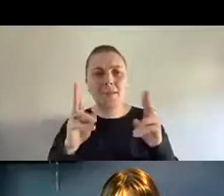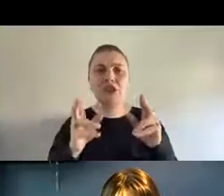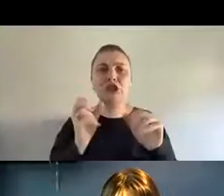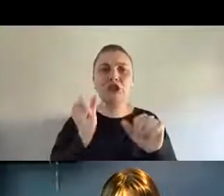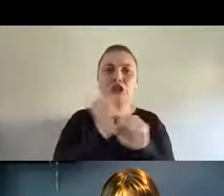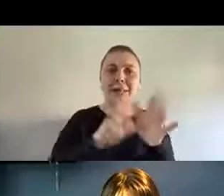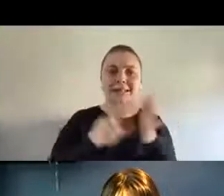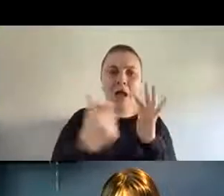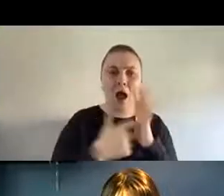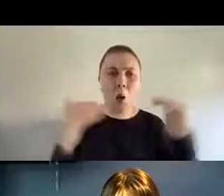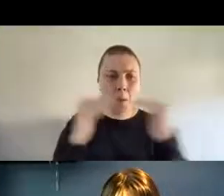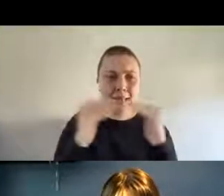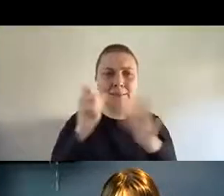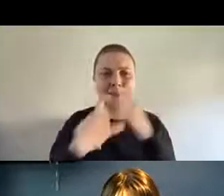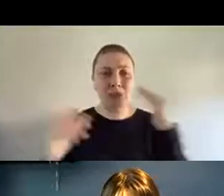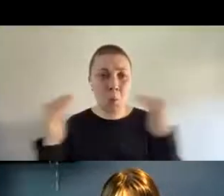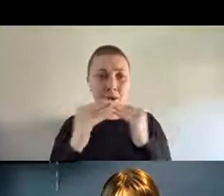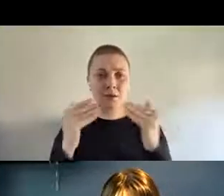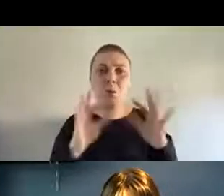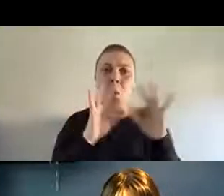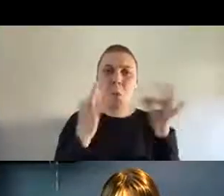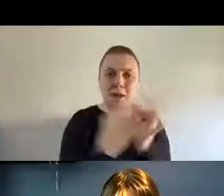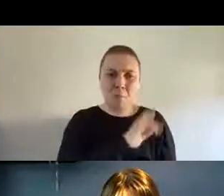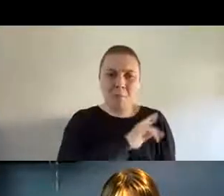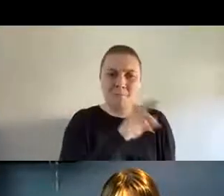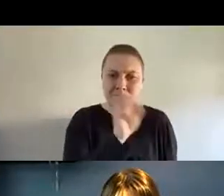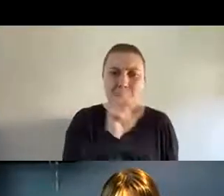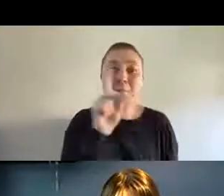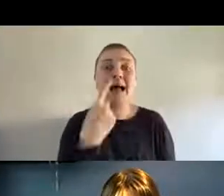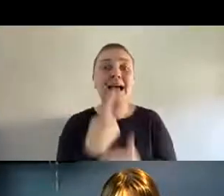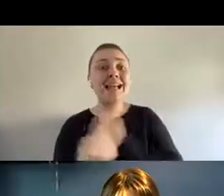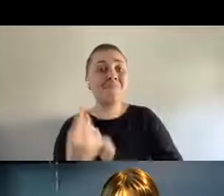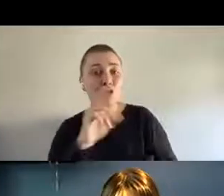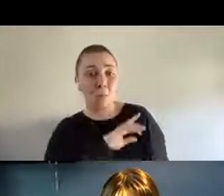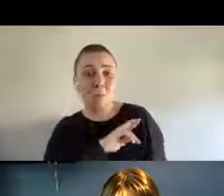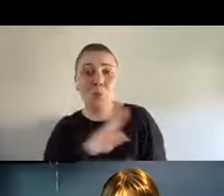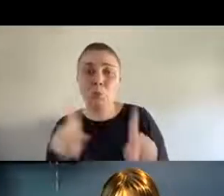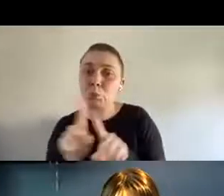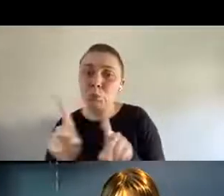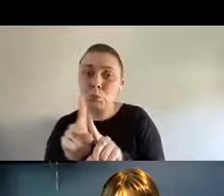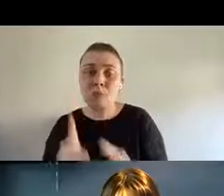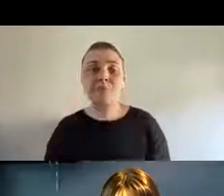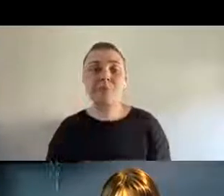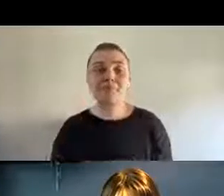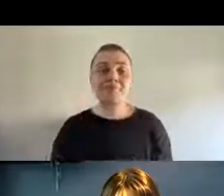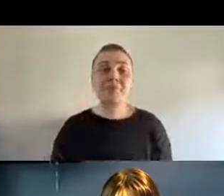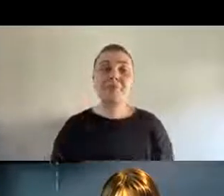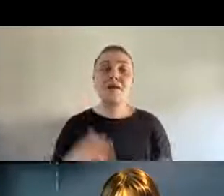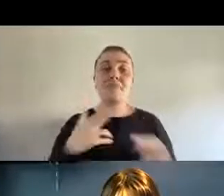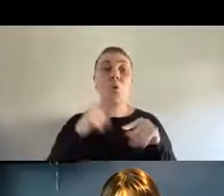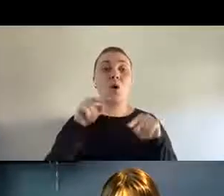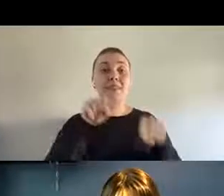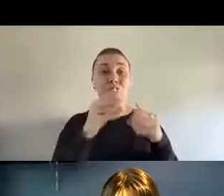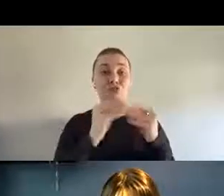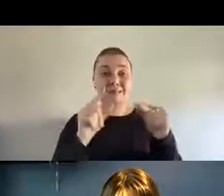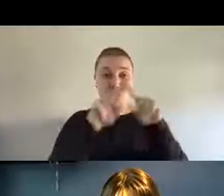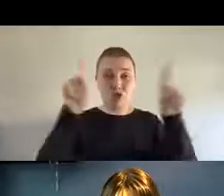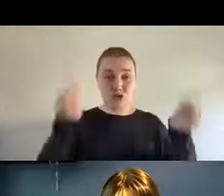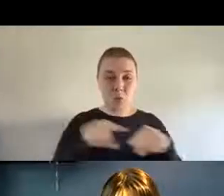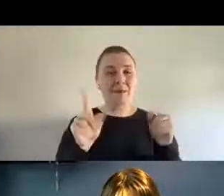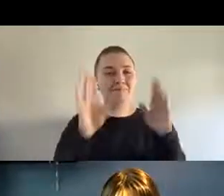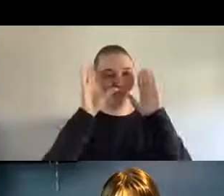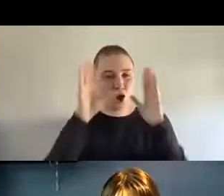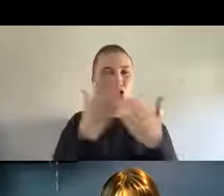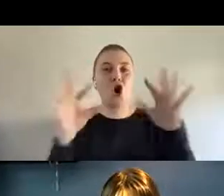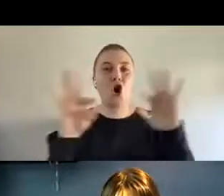is not just an organisational responsibility, it's an individual responsibility as well. But in this particular resource, we focused at that